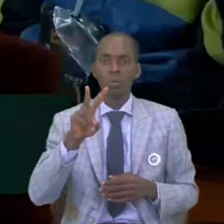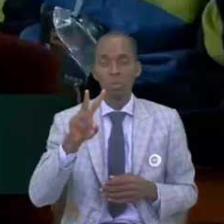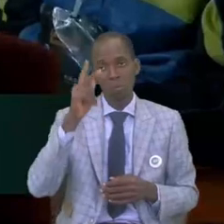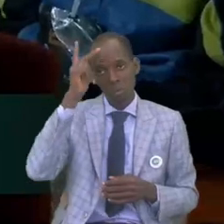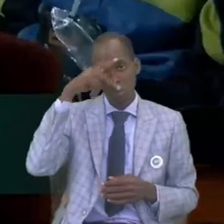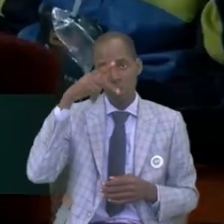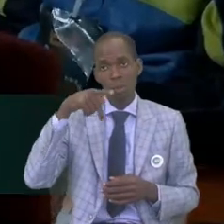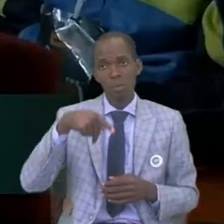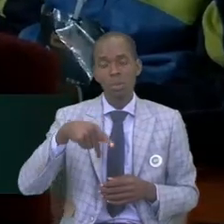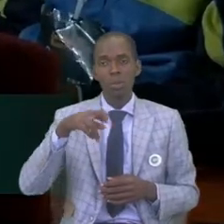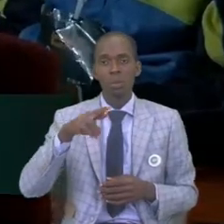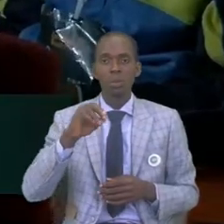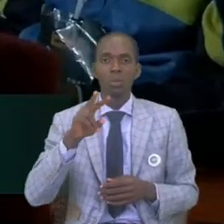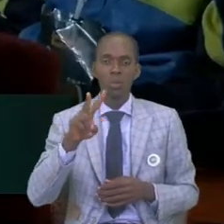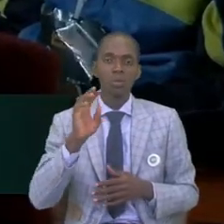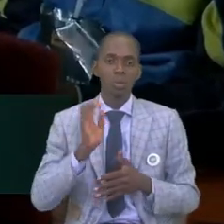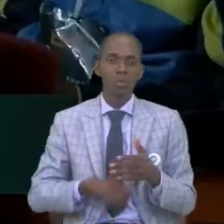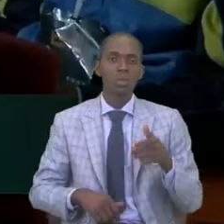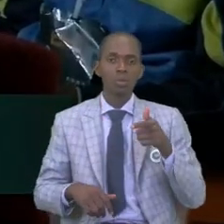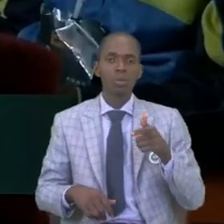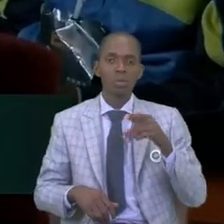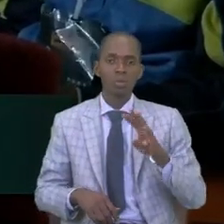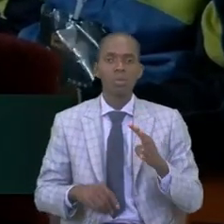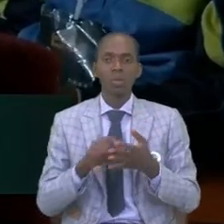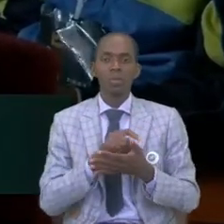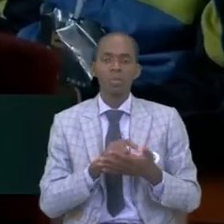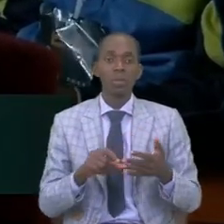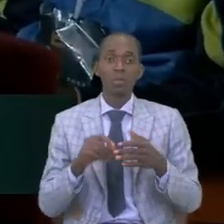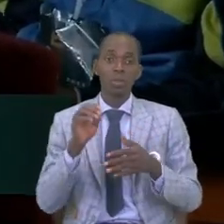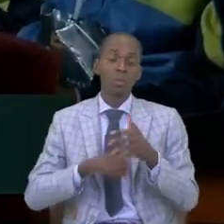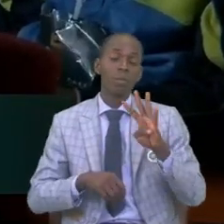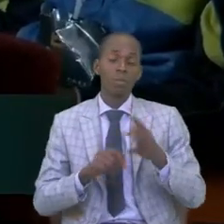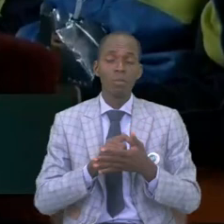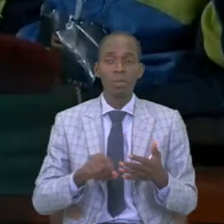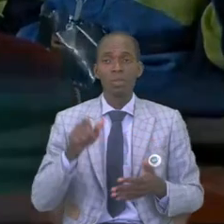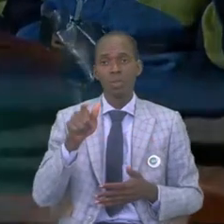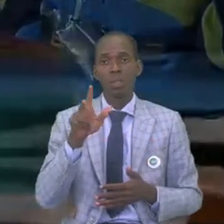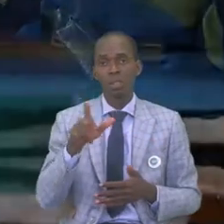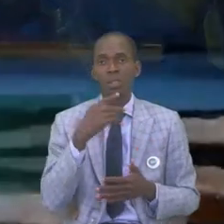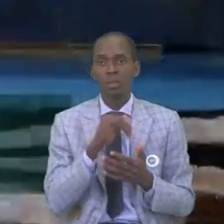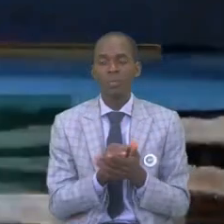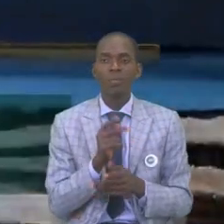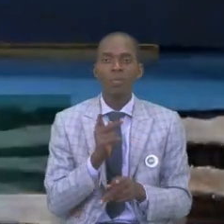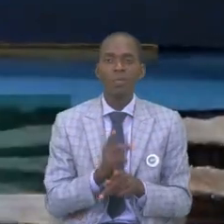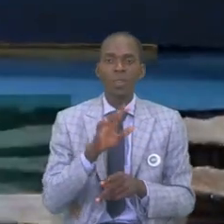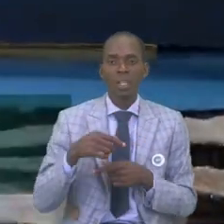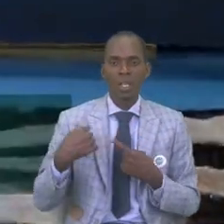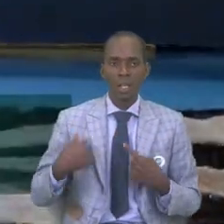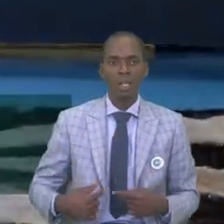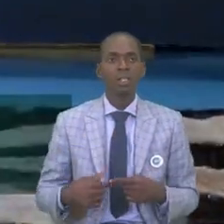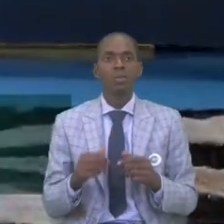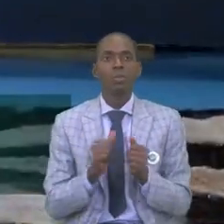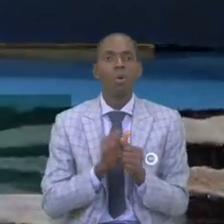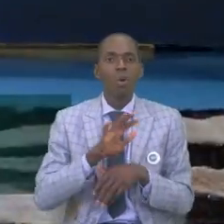4, verse 23, it says, keep thy heart with all diligence, for out of it are the issues